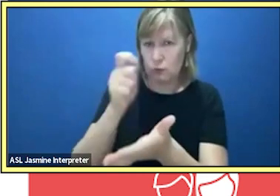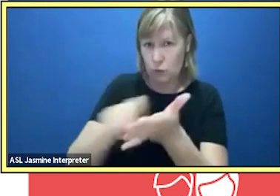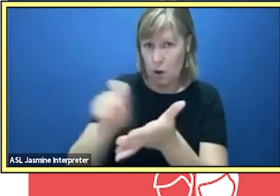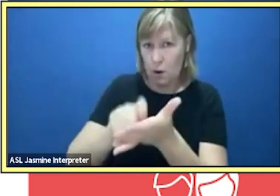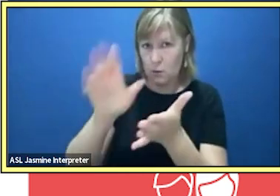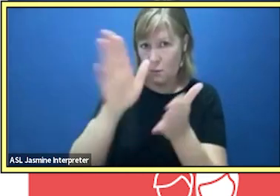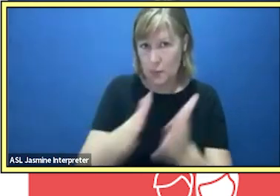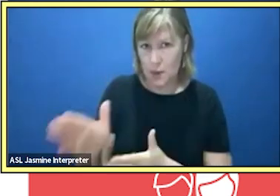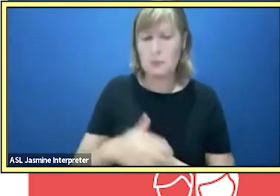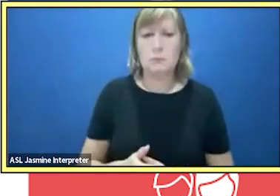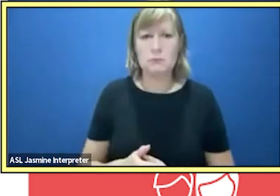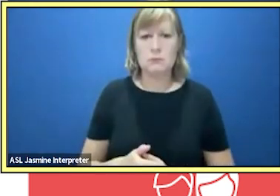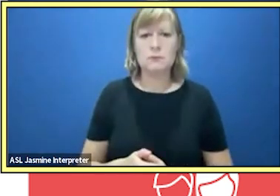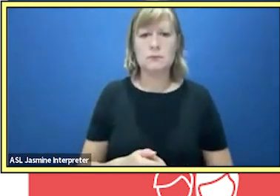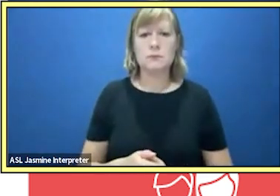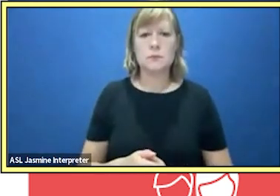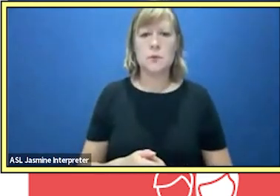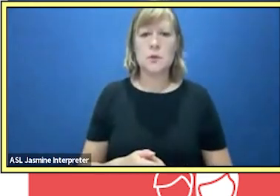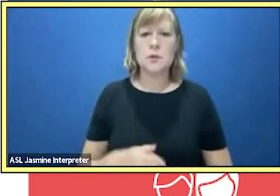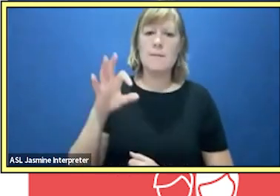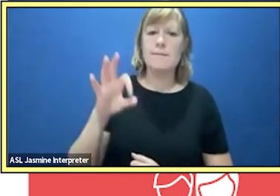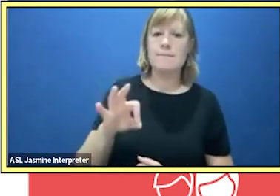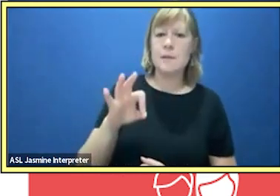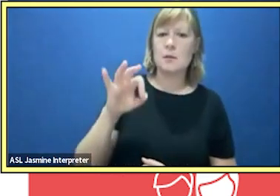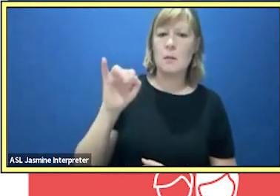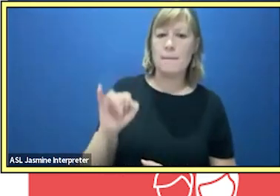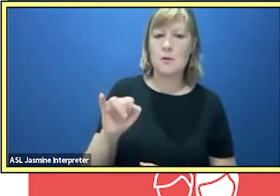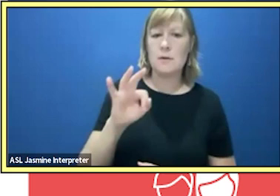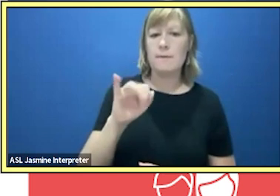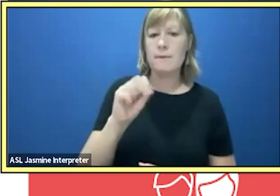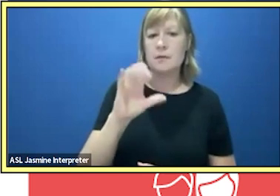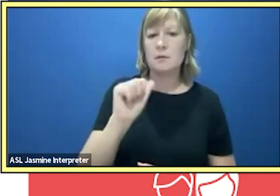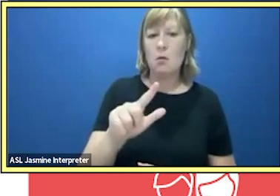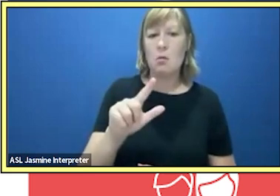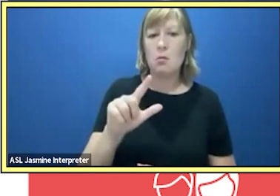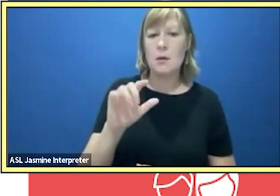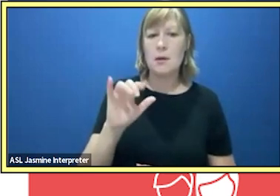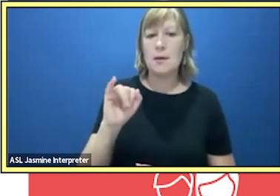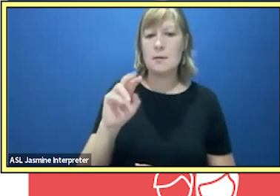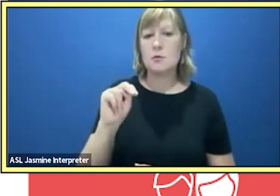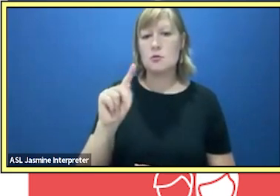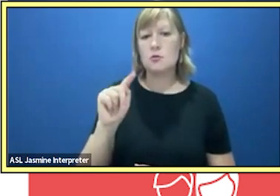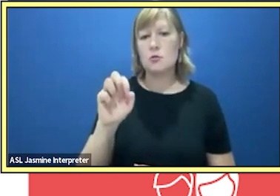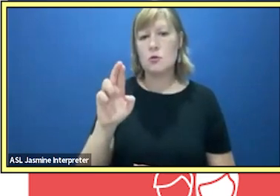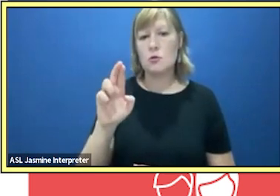So fiscal intermediaries, again, won't be the ones submitting your plan. That'll be the case manager moving forward.